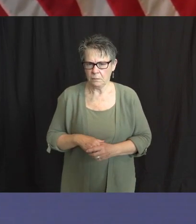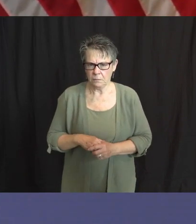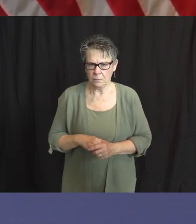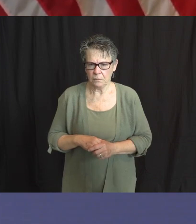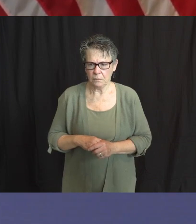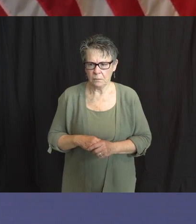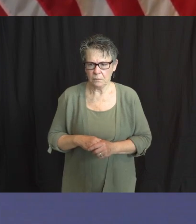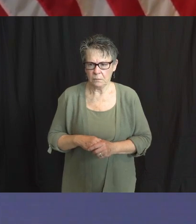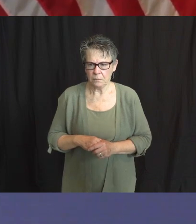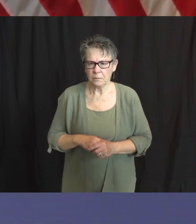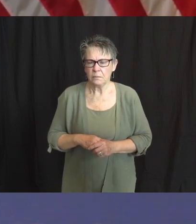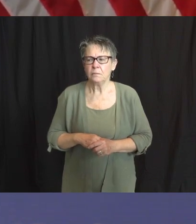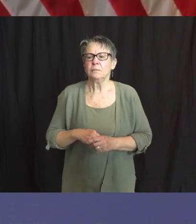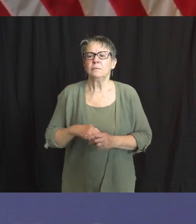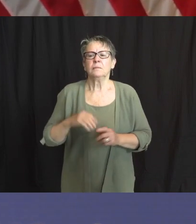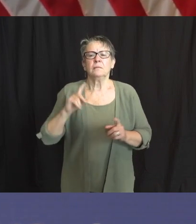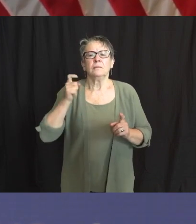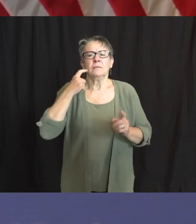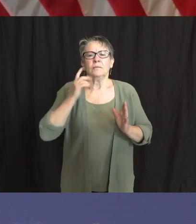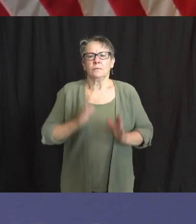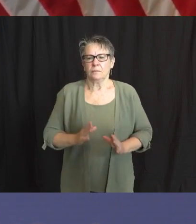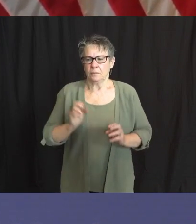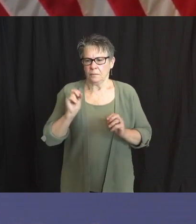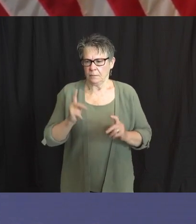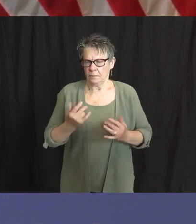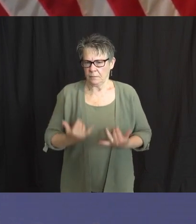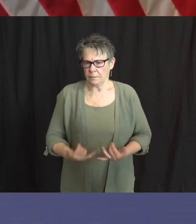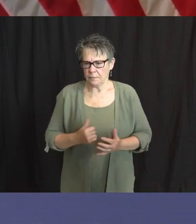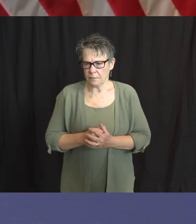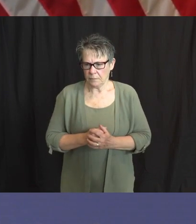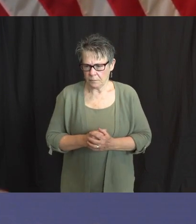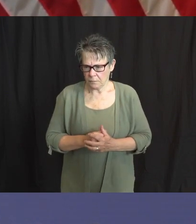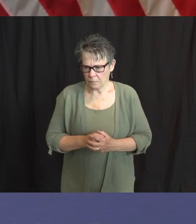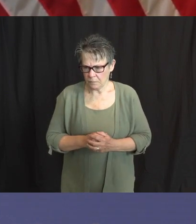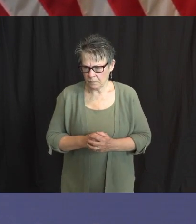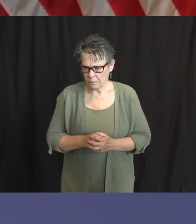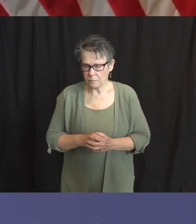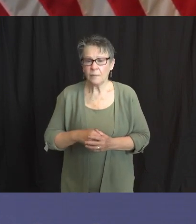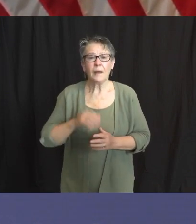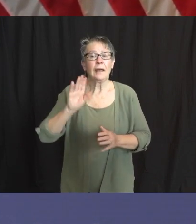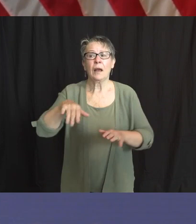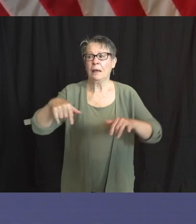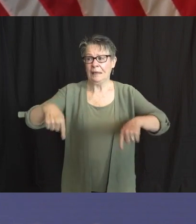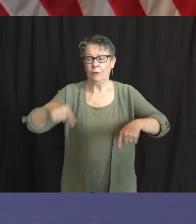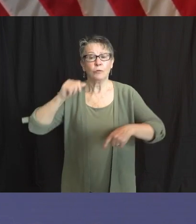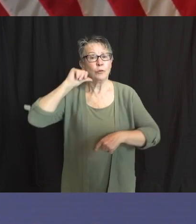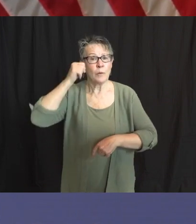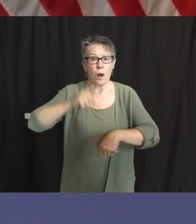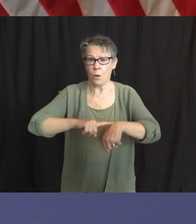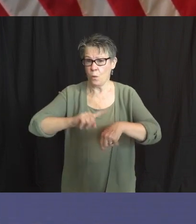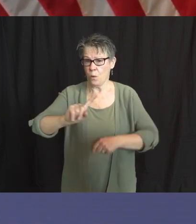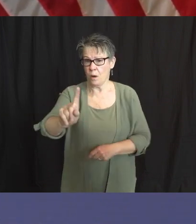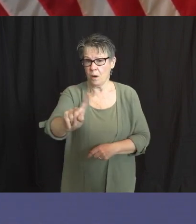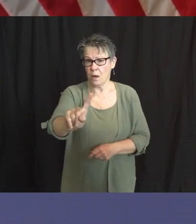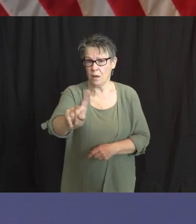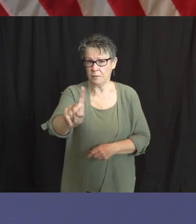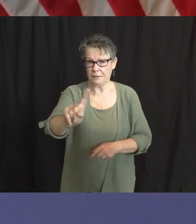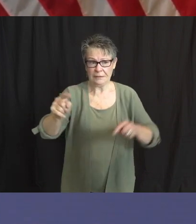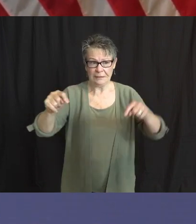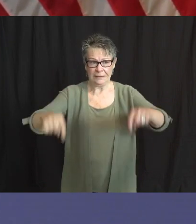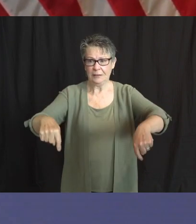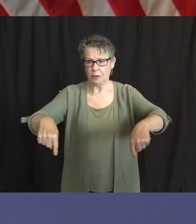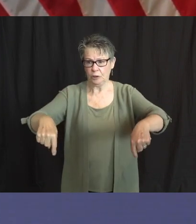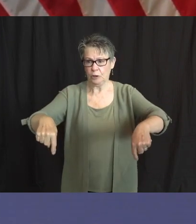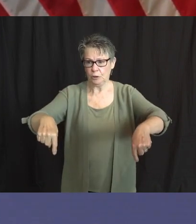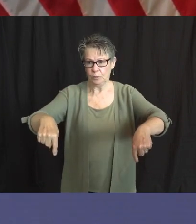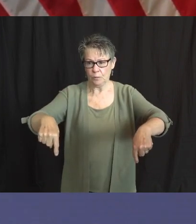We are together, Mahin, tomorrow at 1 p.m., 1 o'clock here. We have a White House VTC